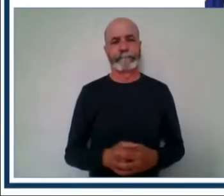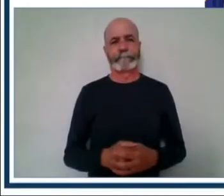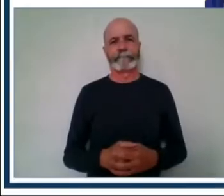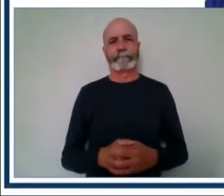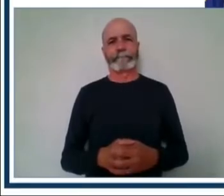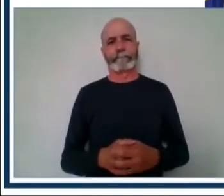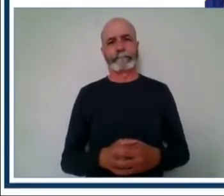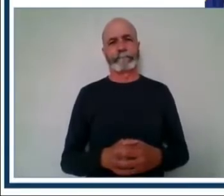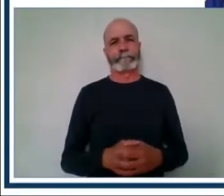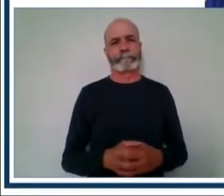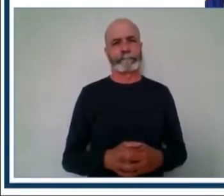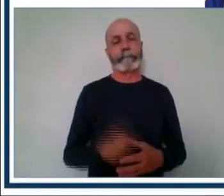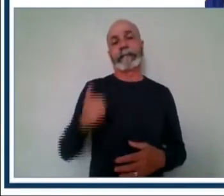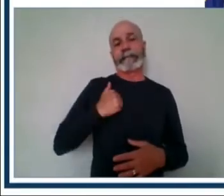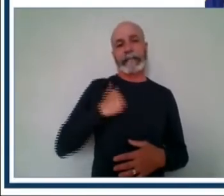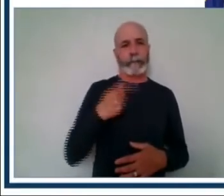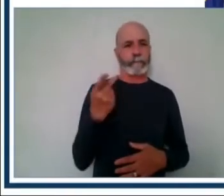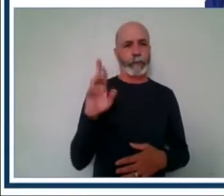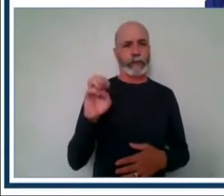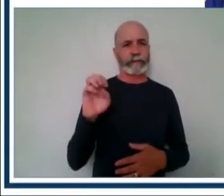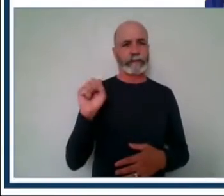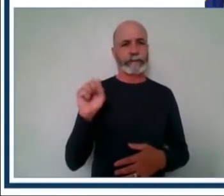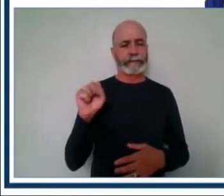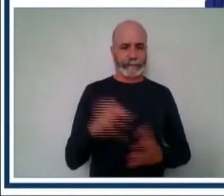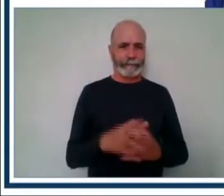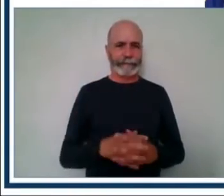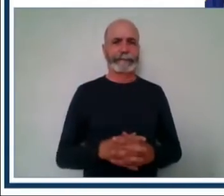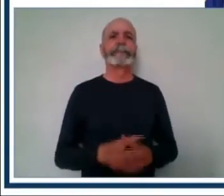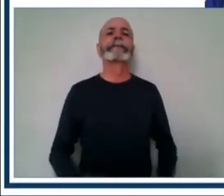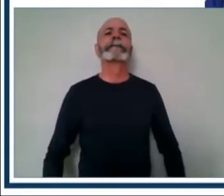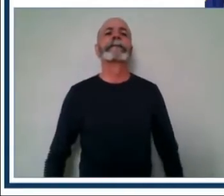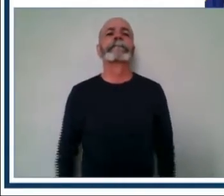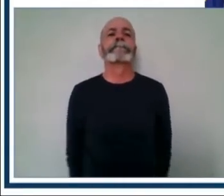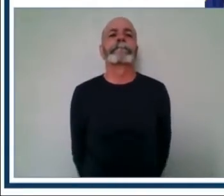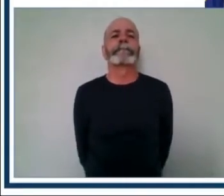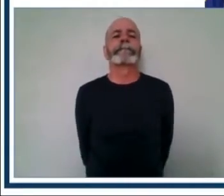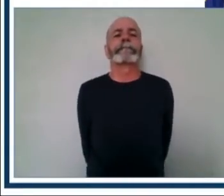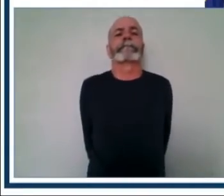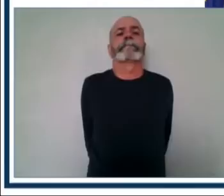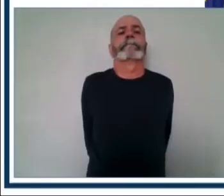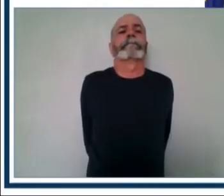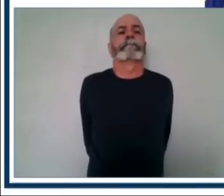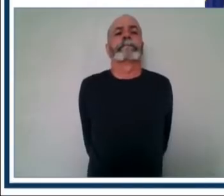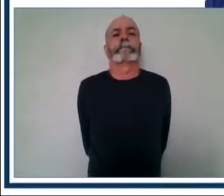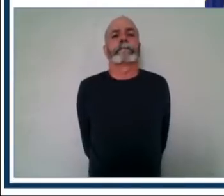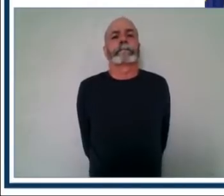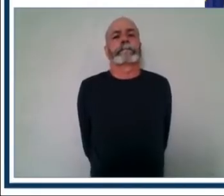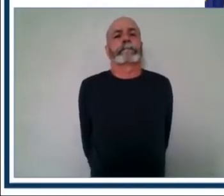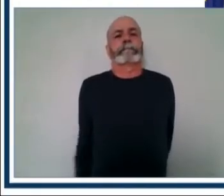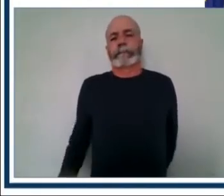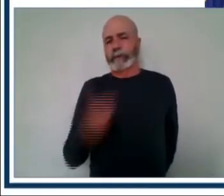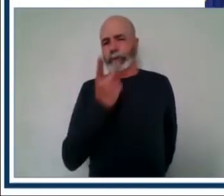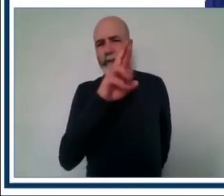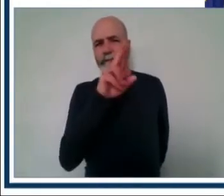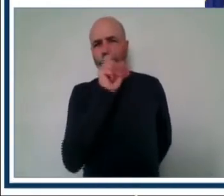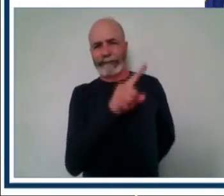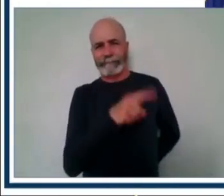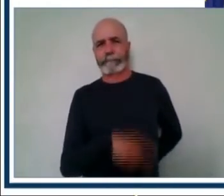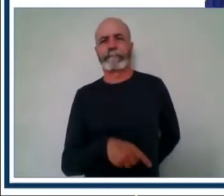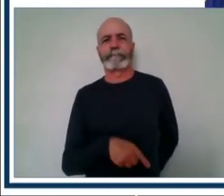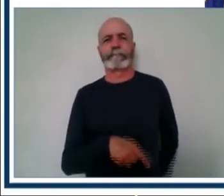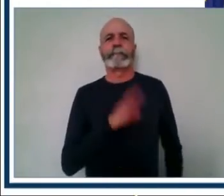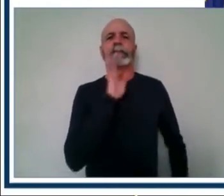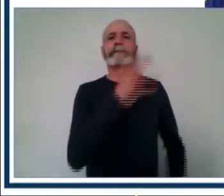Good afternoon, Dr. Strang. I'm wondering about the tone in your voice today. You seem to maybe a tad bit exasperated.